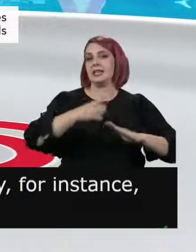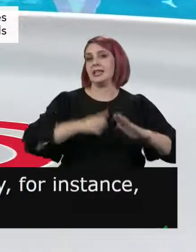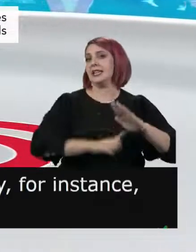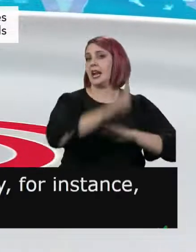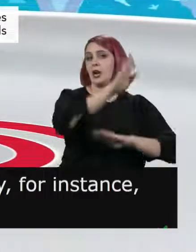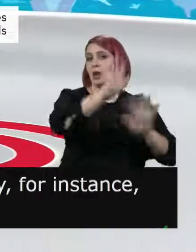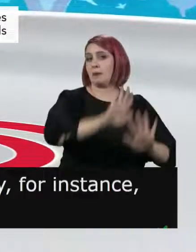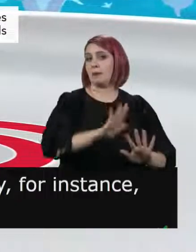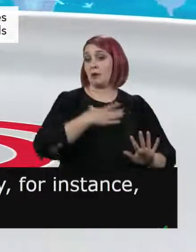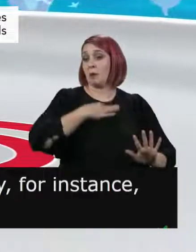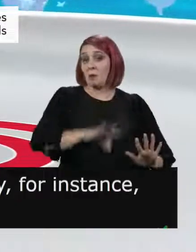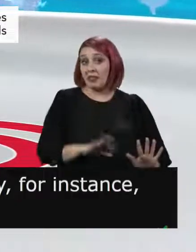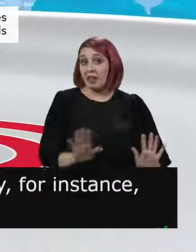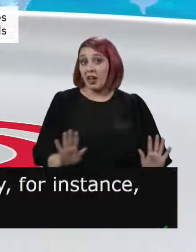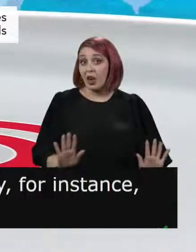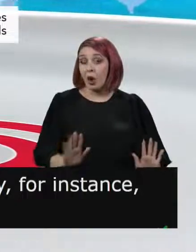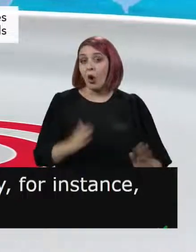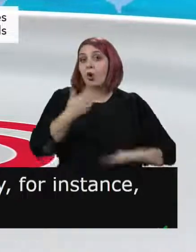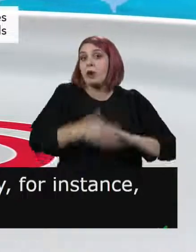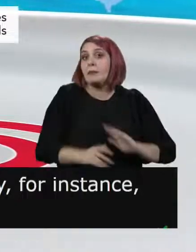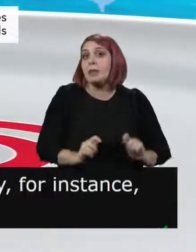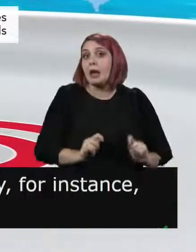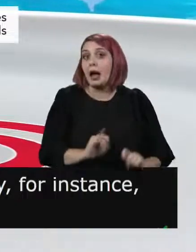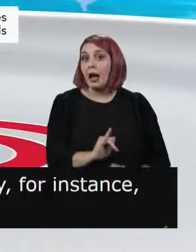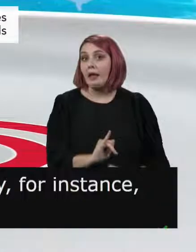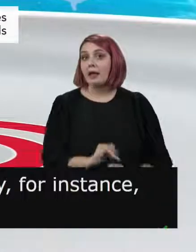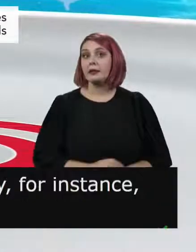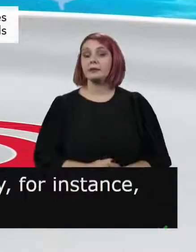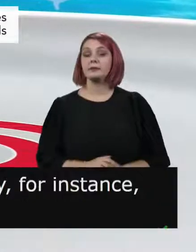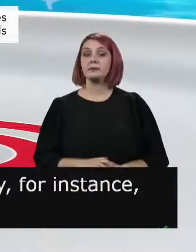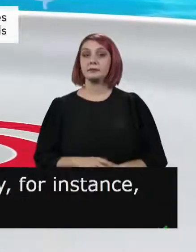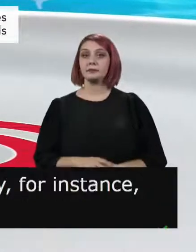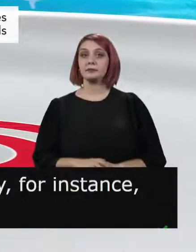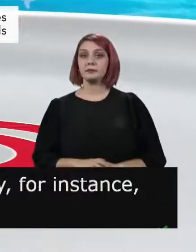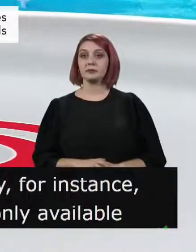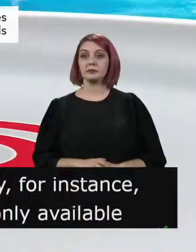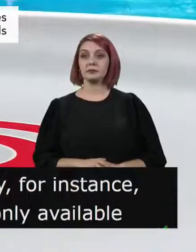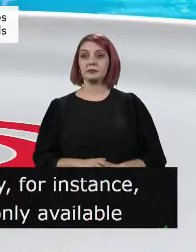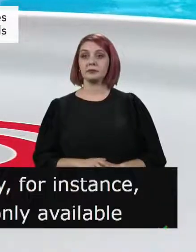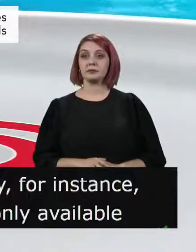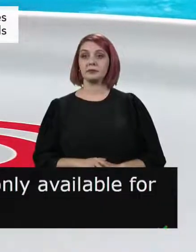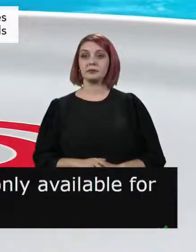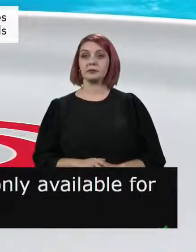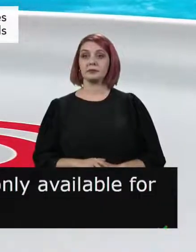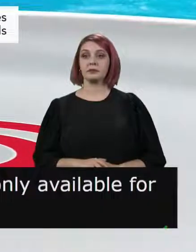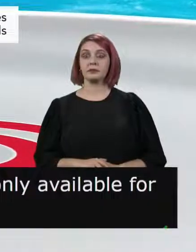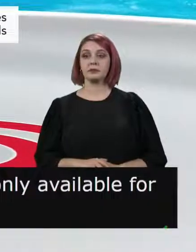risk? Is this only available for developed countries then?